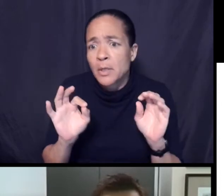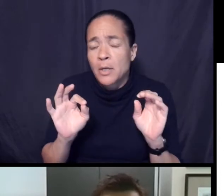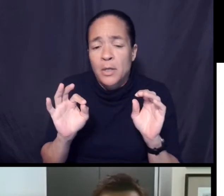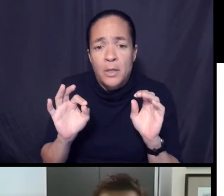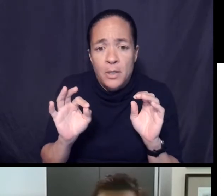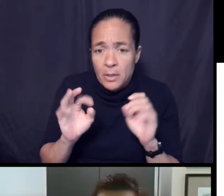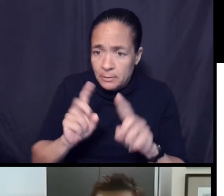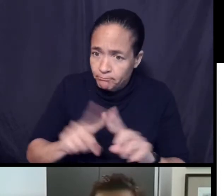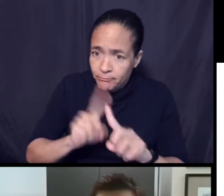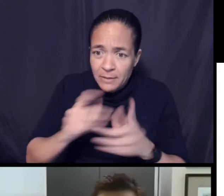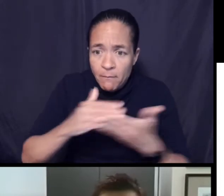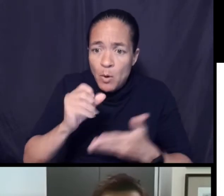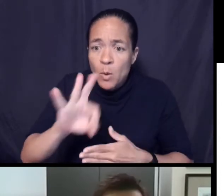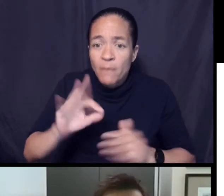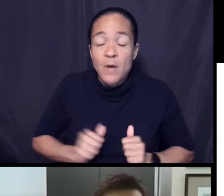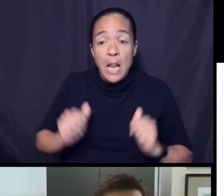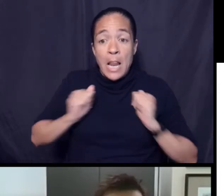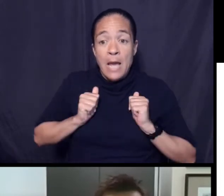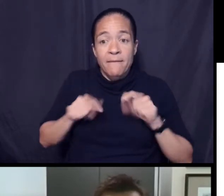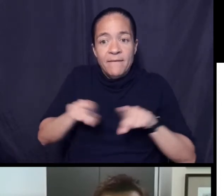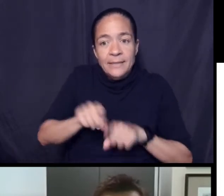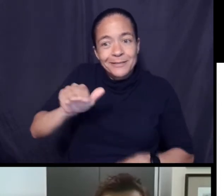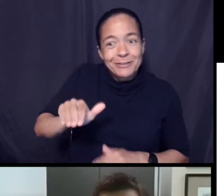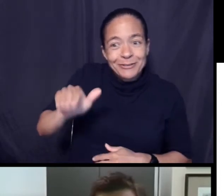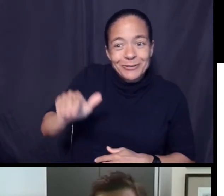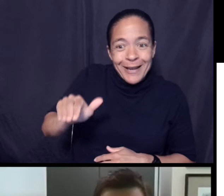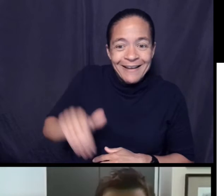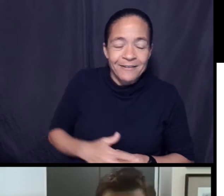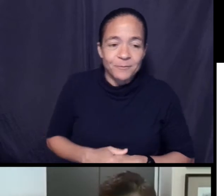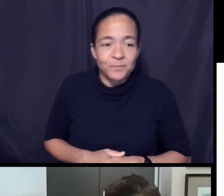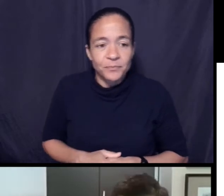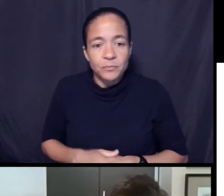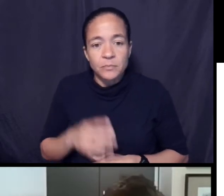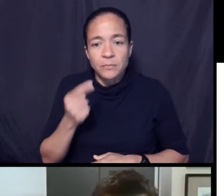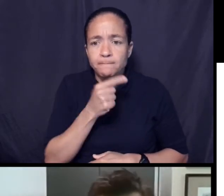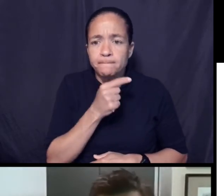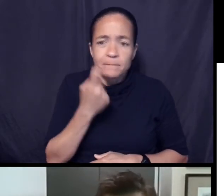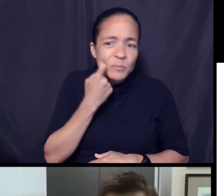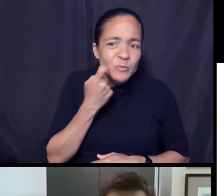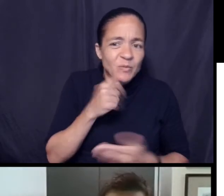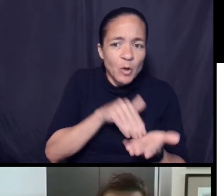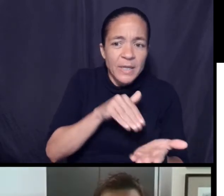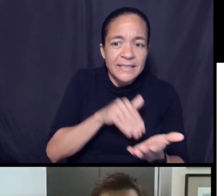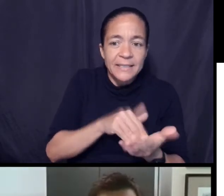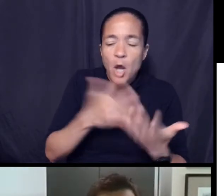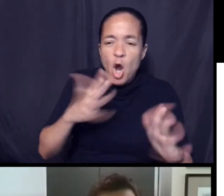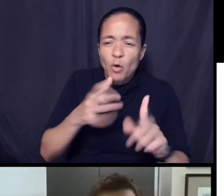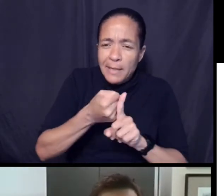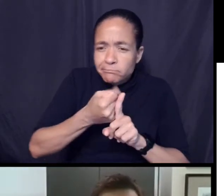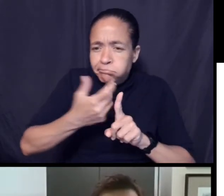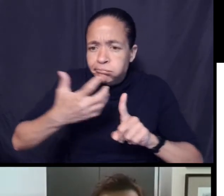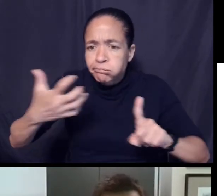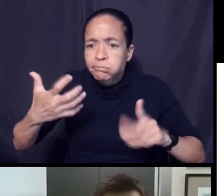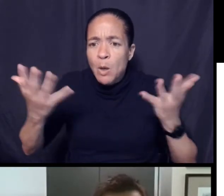all aspects of life as a child. Now, Dr. Stadler spoke about what CMV is in great